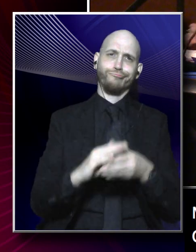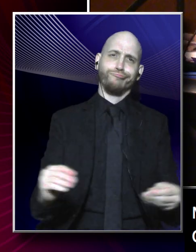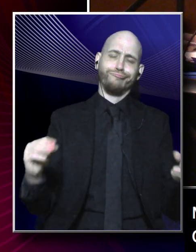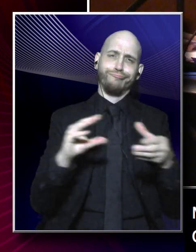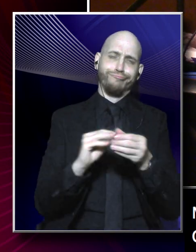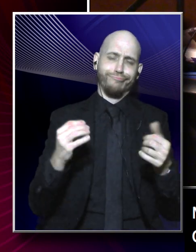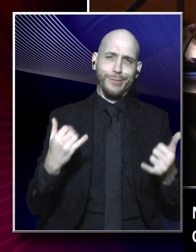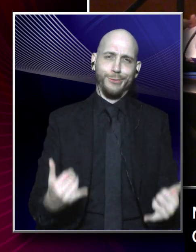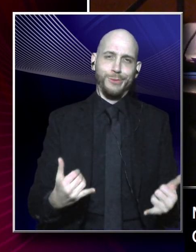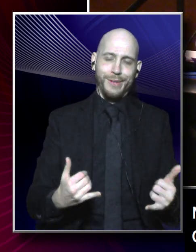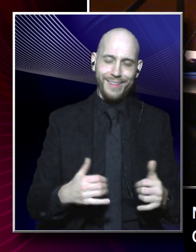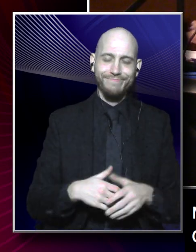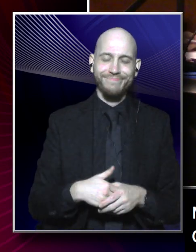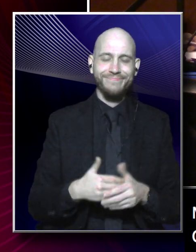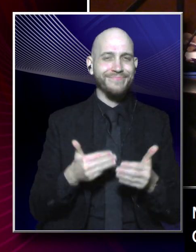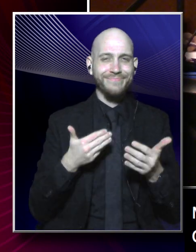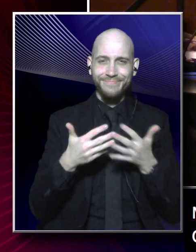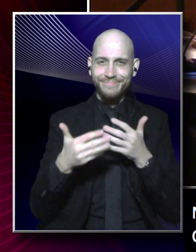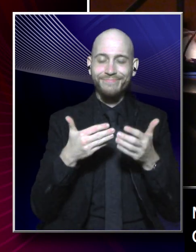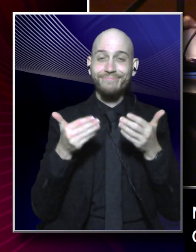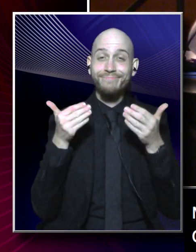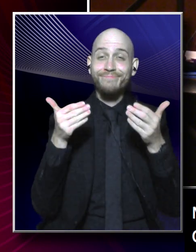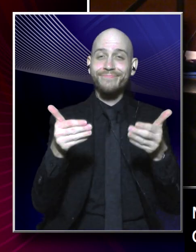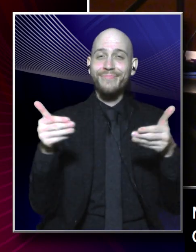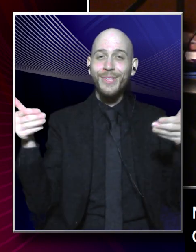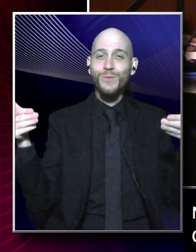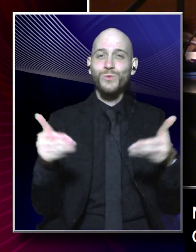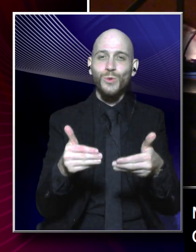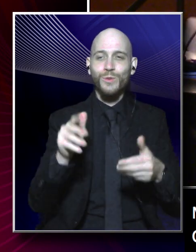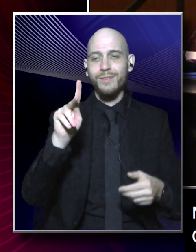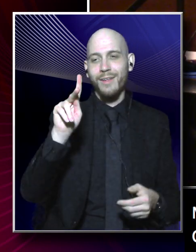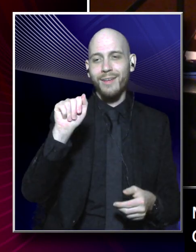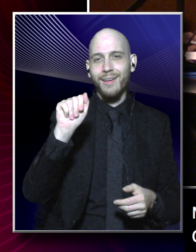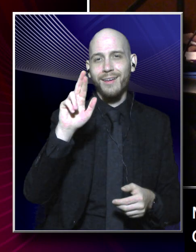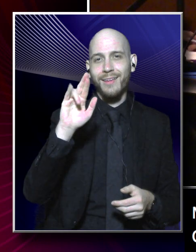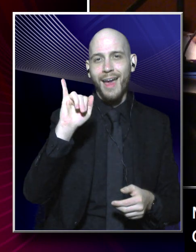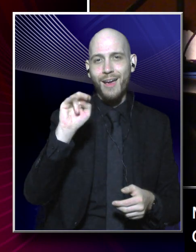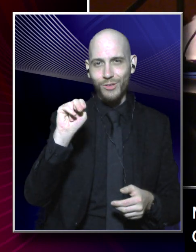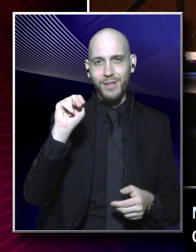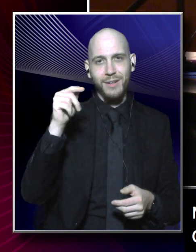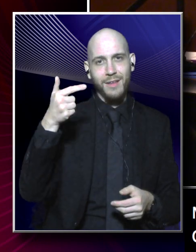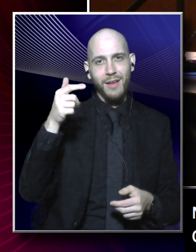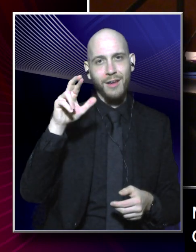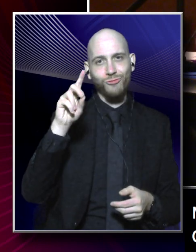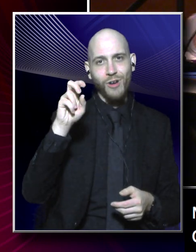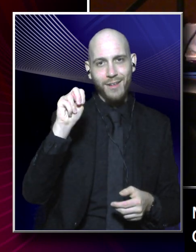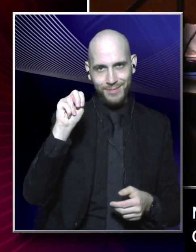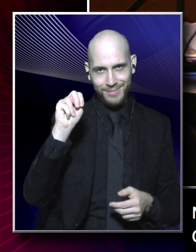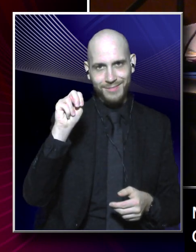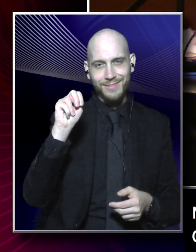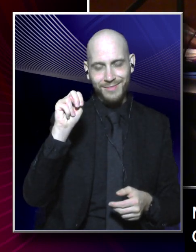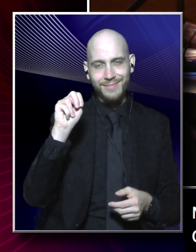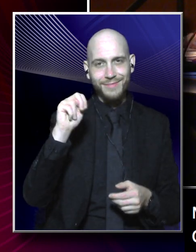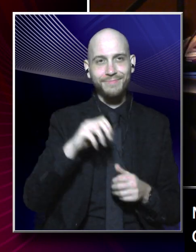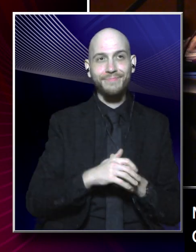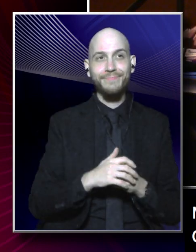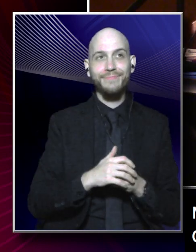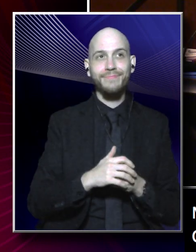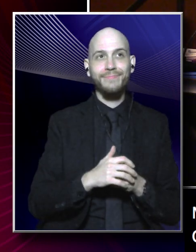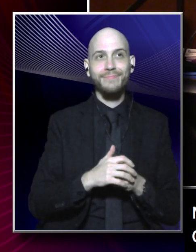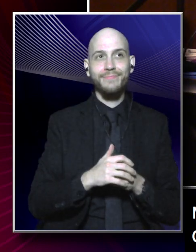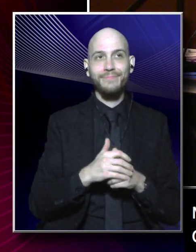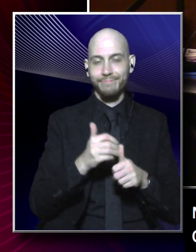Ms. Karen Grandin. Ms. Karen Grandin. She just started with